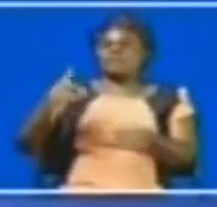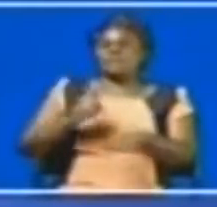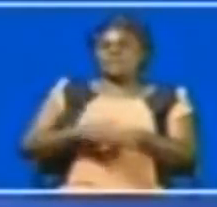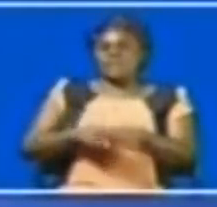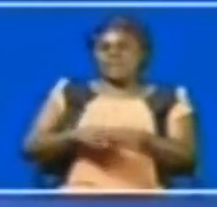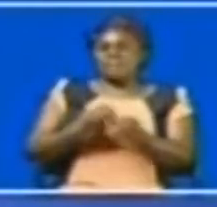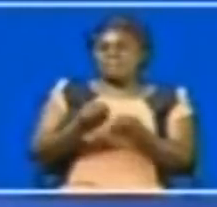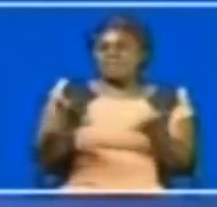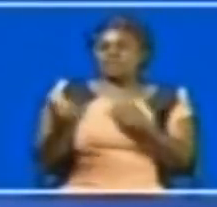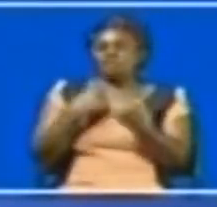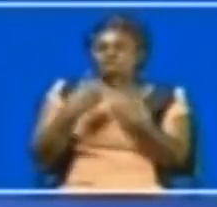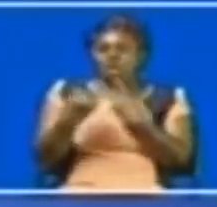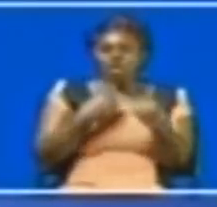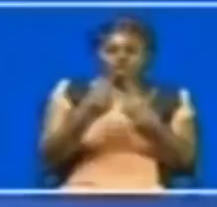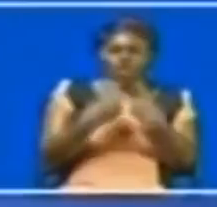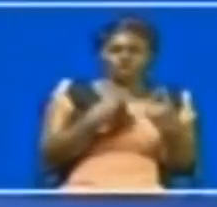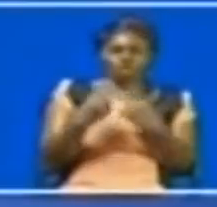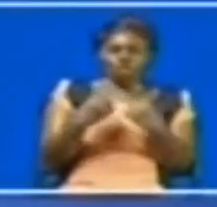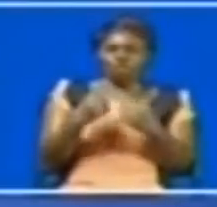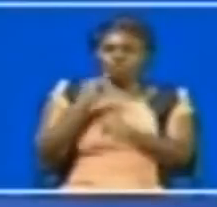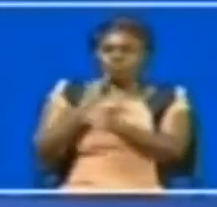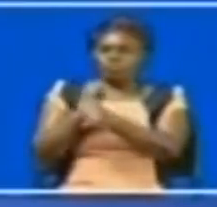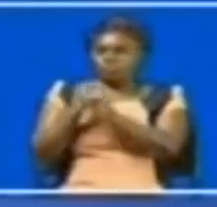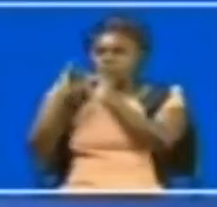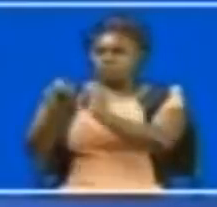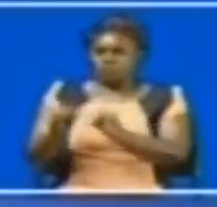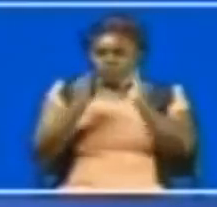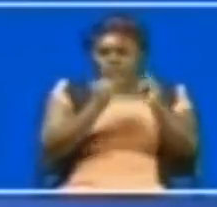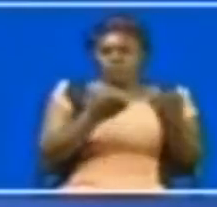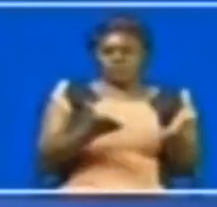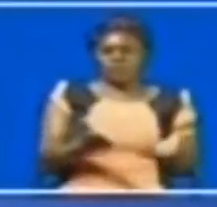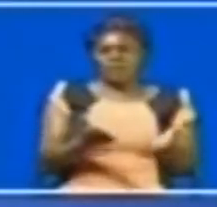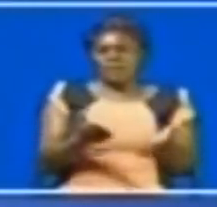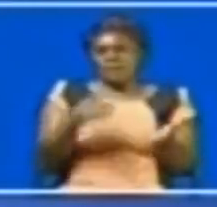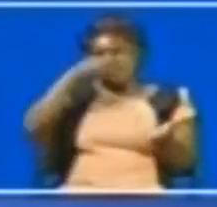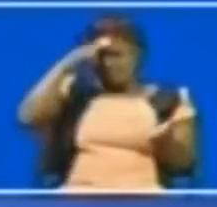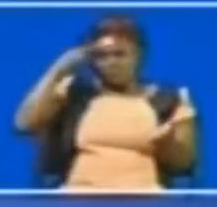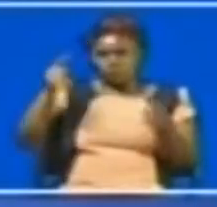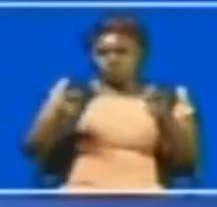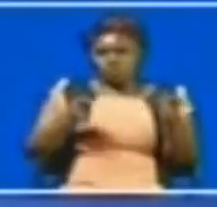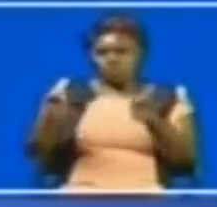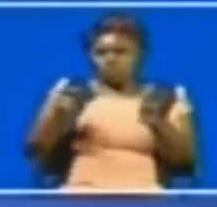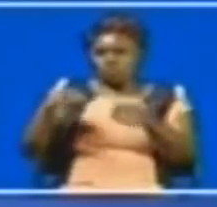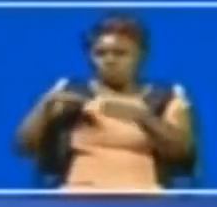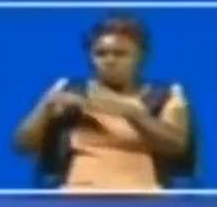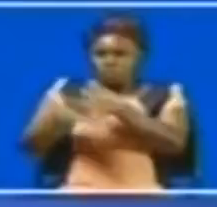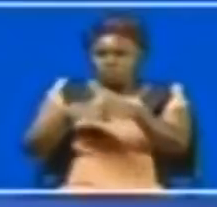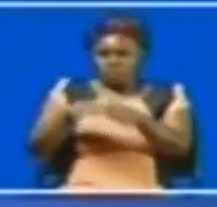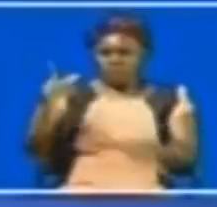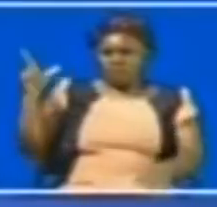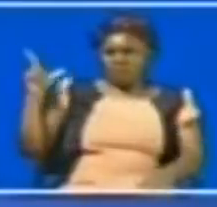lot of things would be said about the institution, the individuals who were there, partly because we control access to political